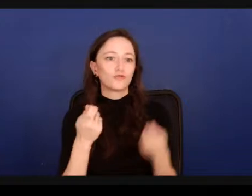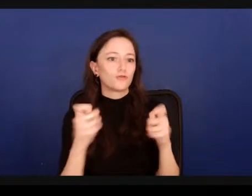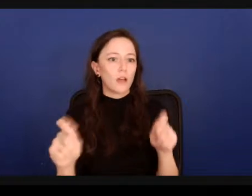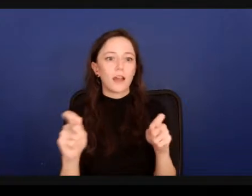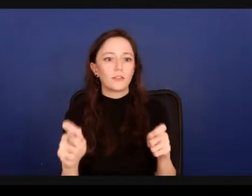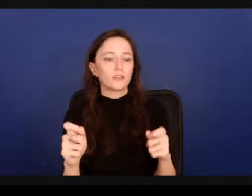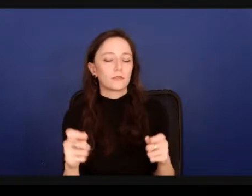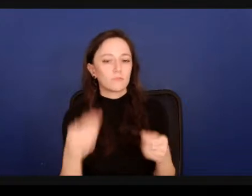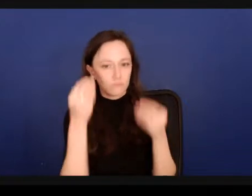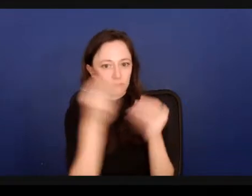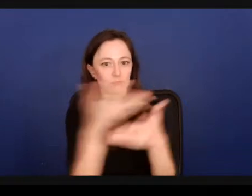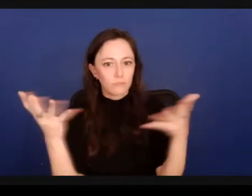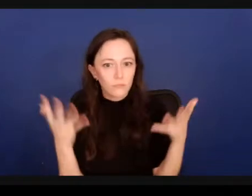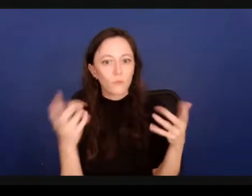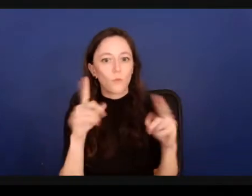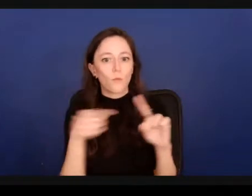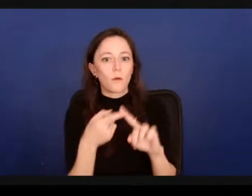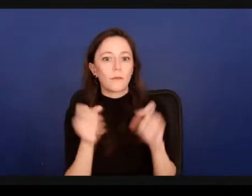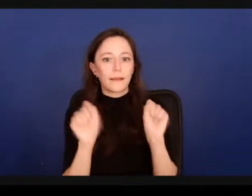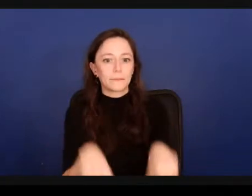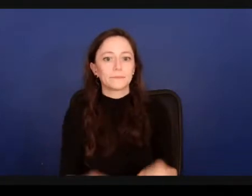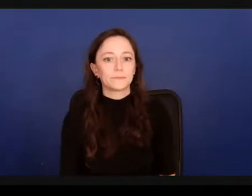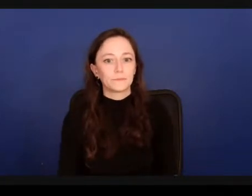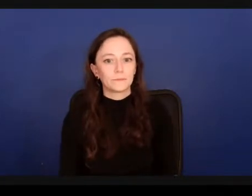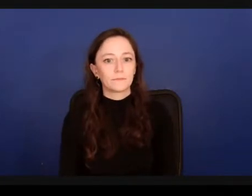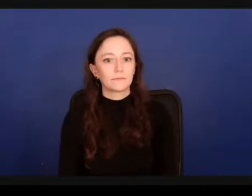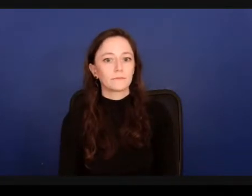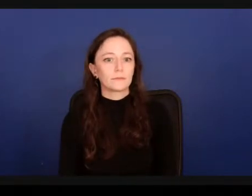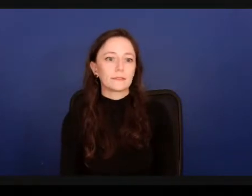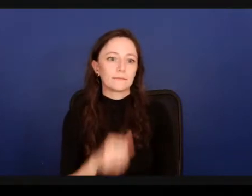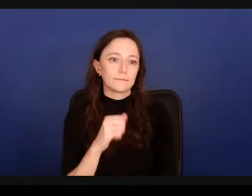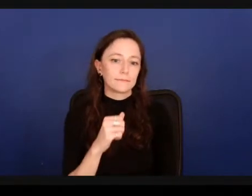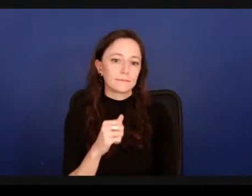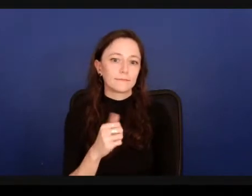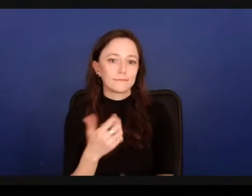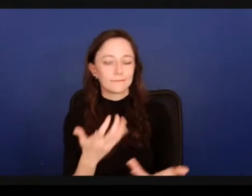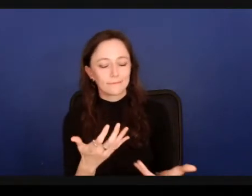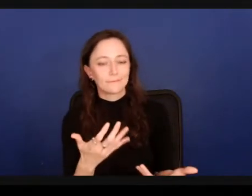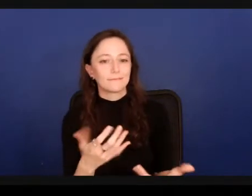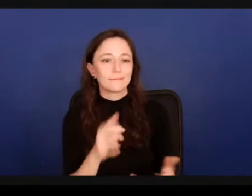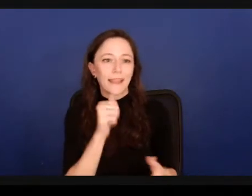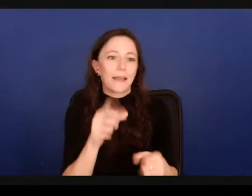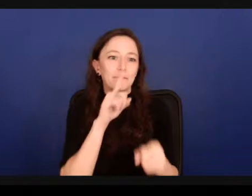So we'll try to get some hikes, but no guarantee there. Those are a lot harder to record.